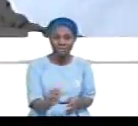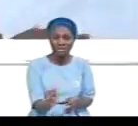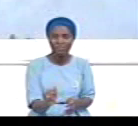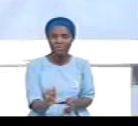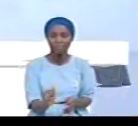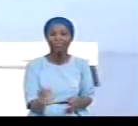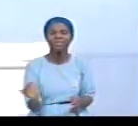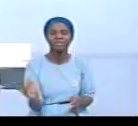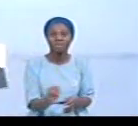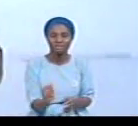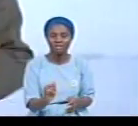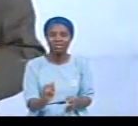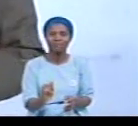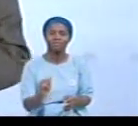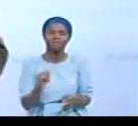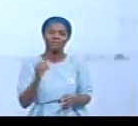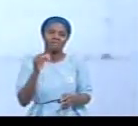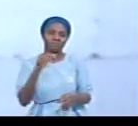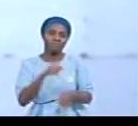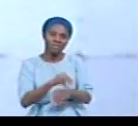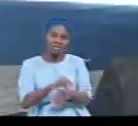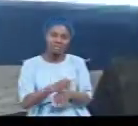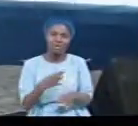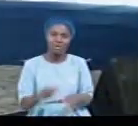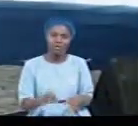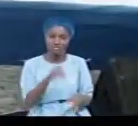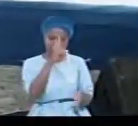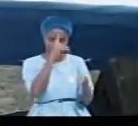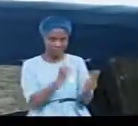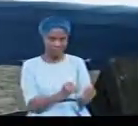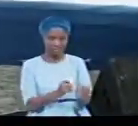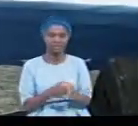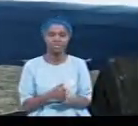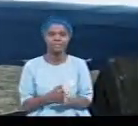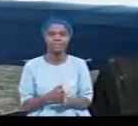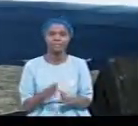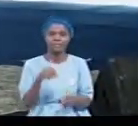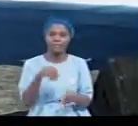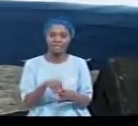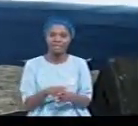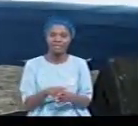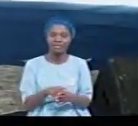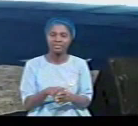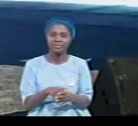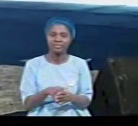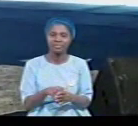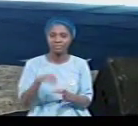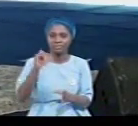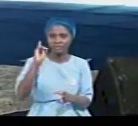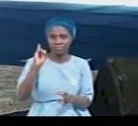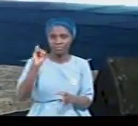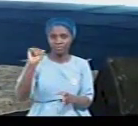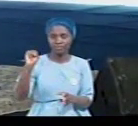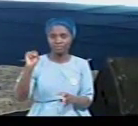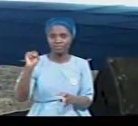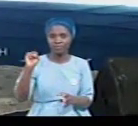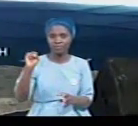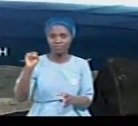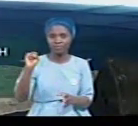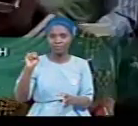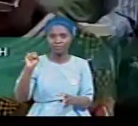the same ministry of faith. We're looking at Isaiah chapter 8, and I'm reading from